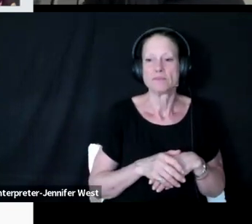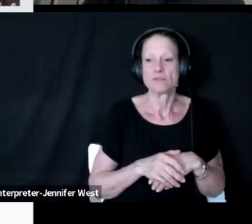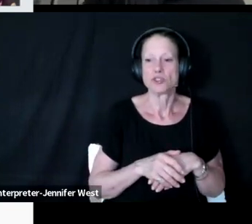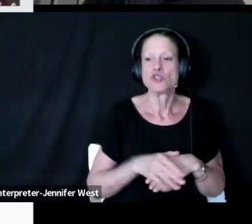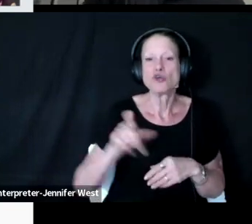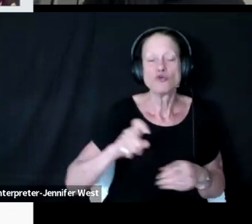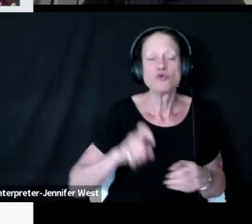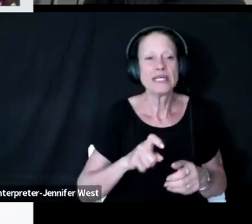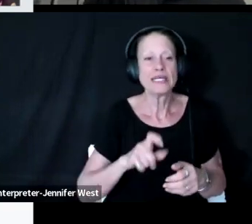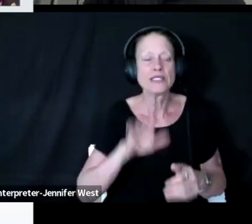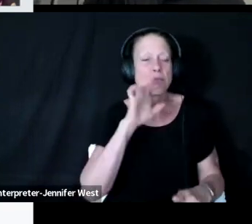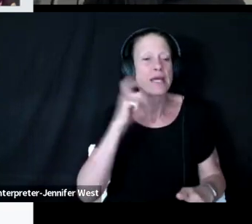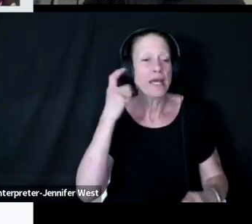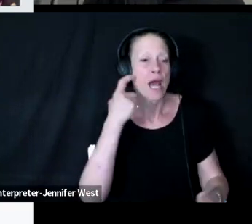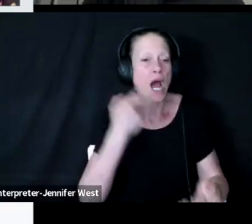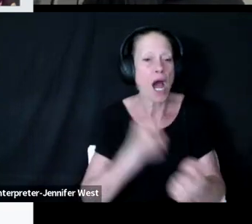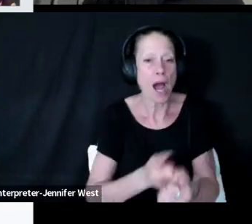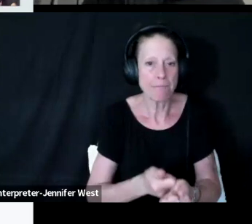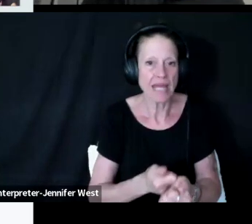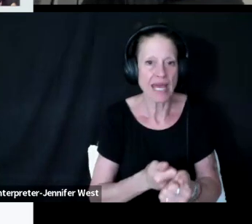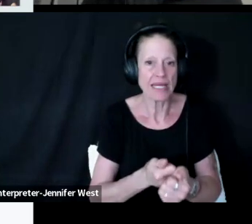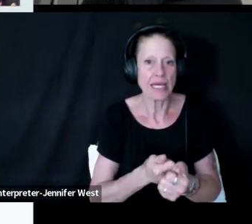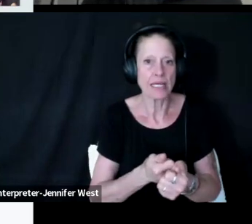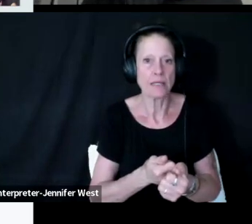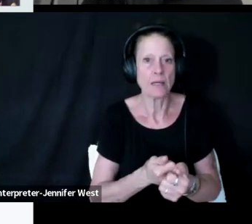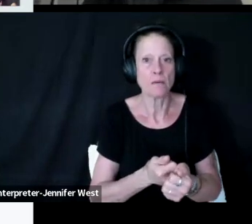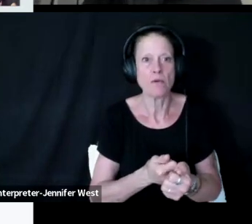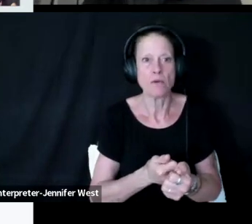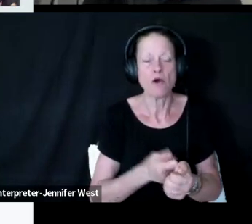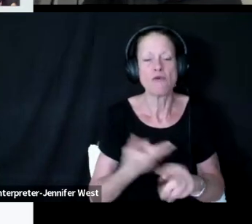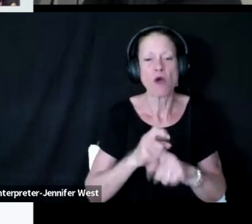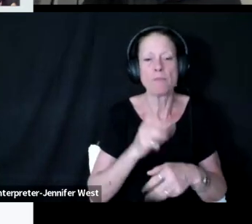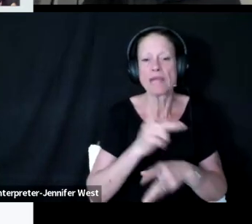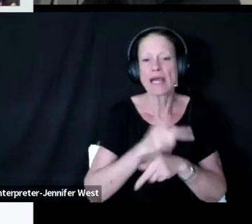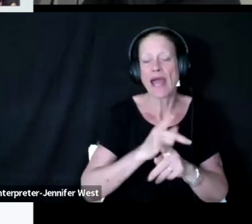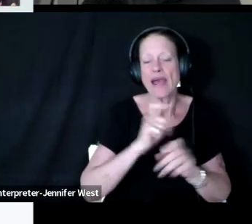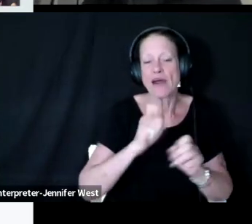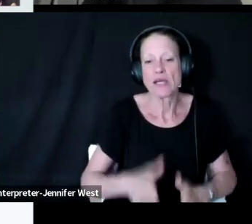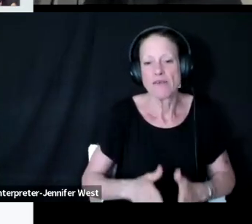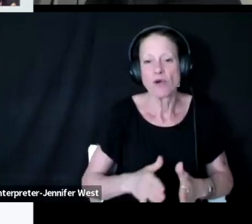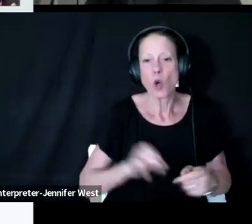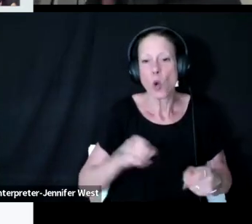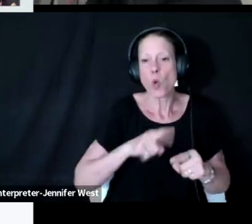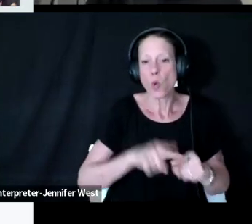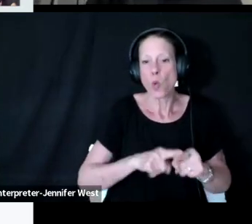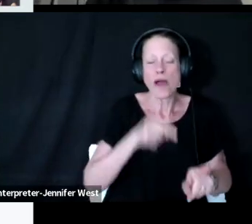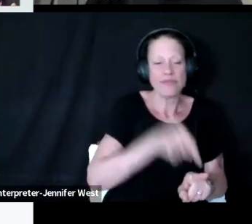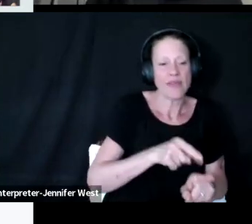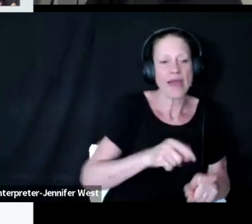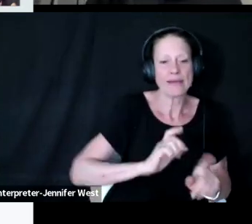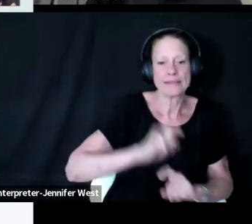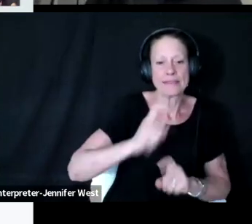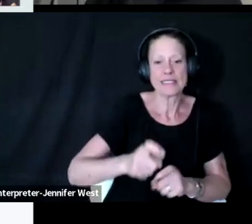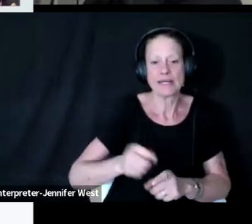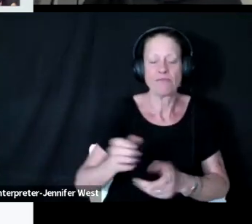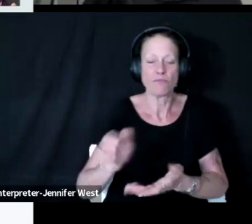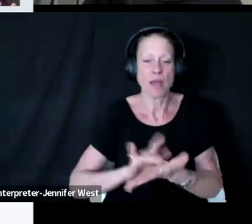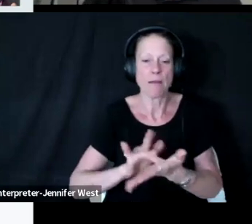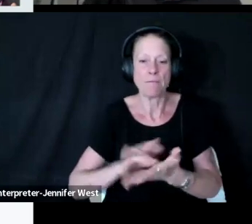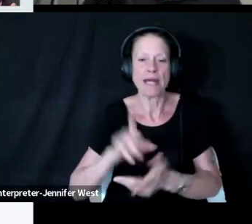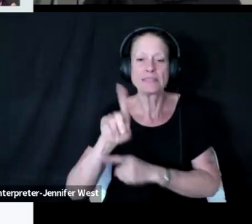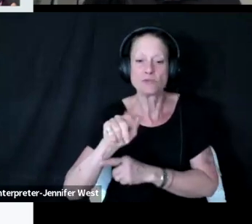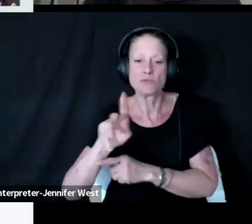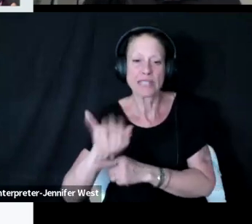meds at 5, right? You can put a journal entry in. Maybe you want to track the time spent by